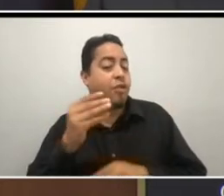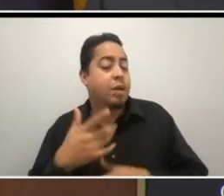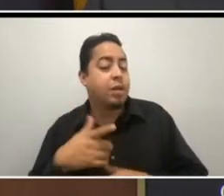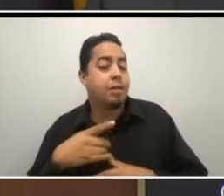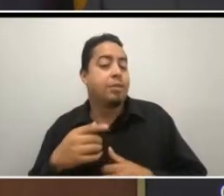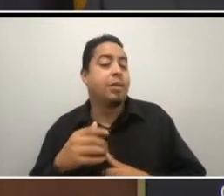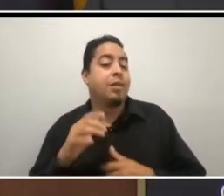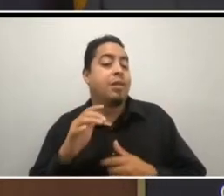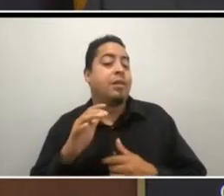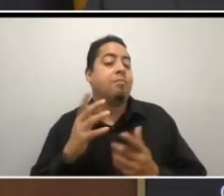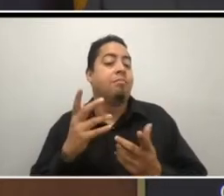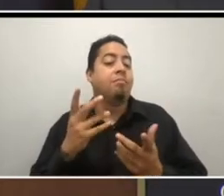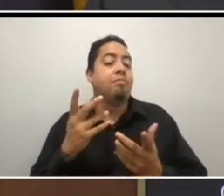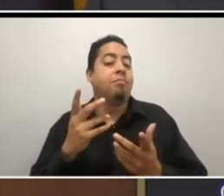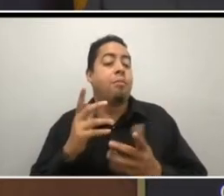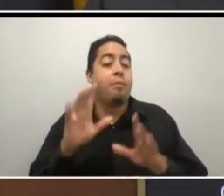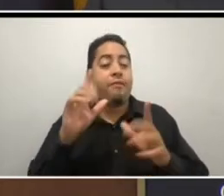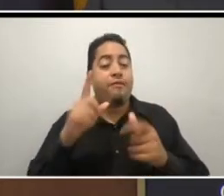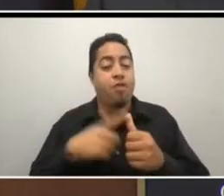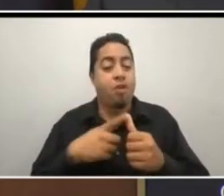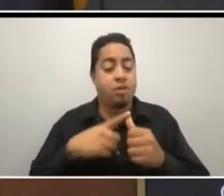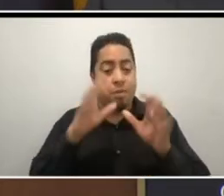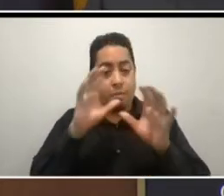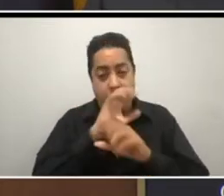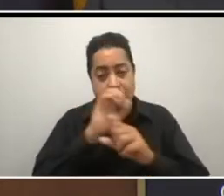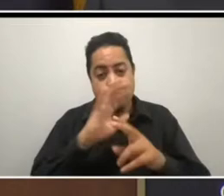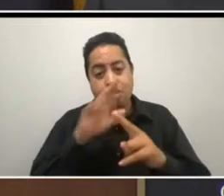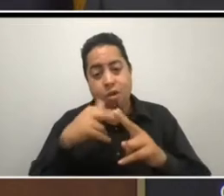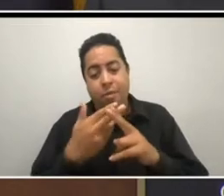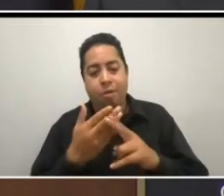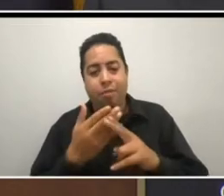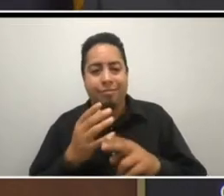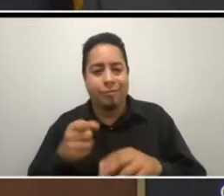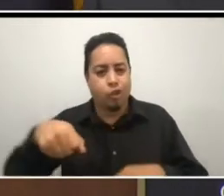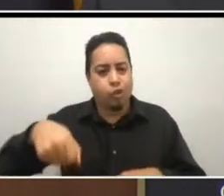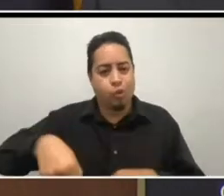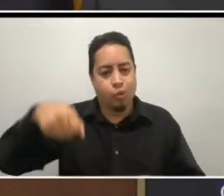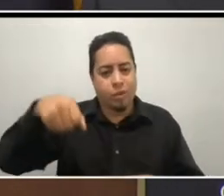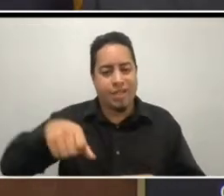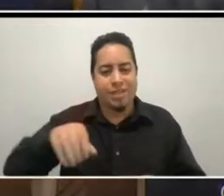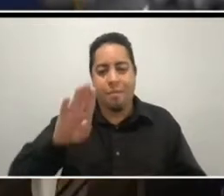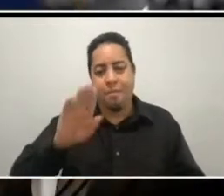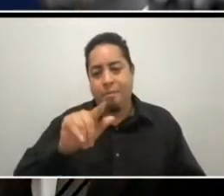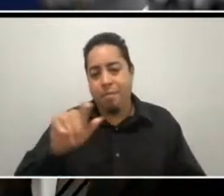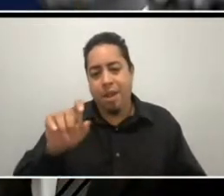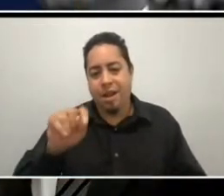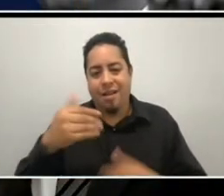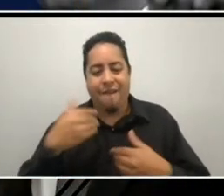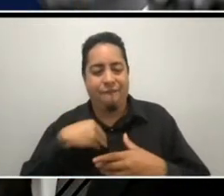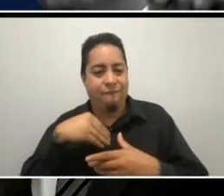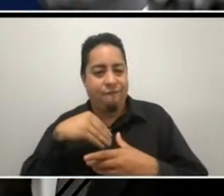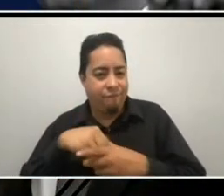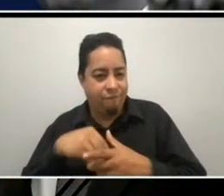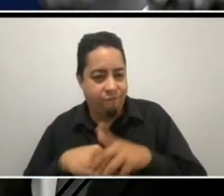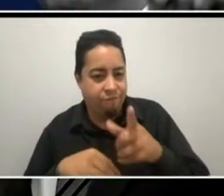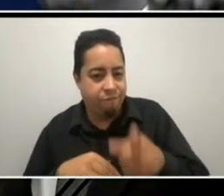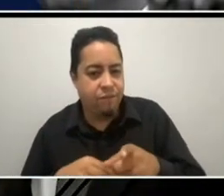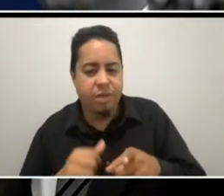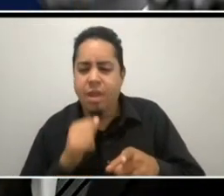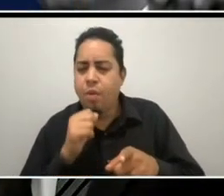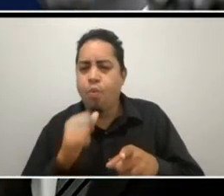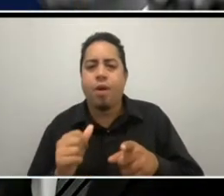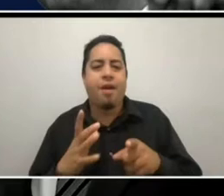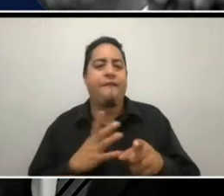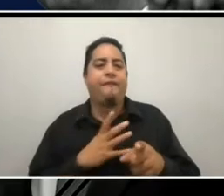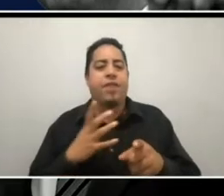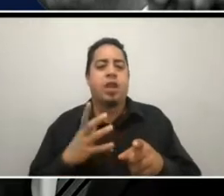debunked allegations of suitcases of ballots. In in an official voter box. They were in what